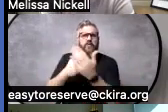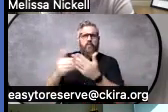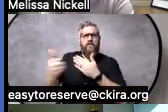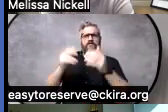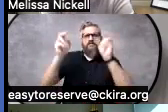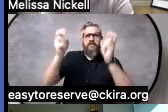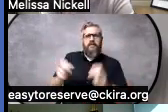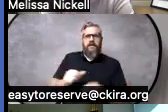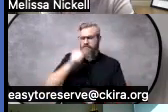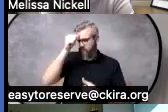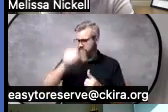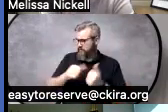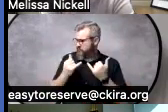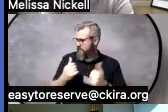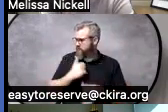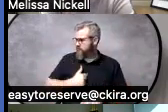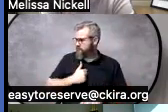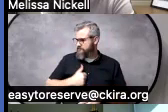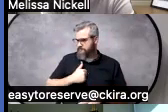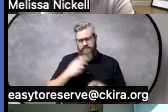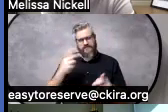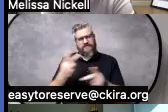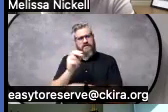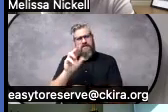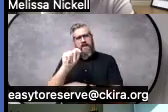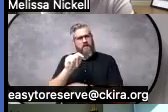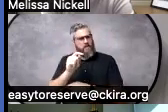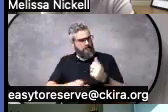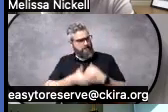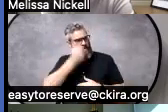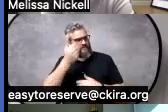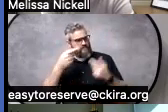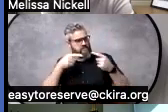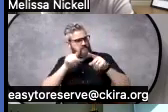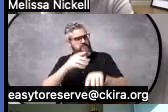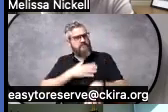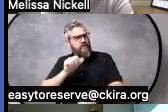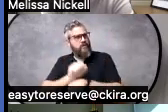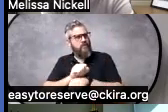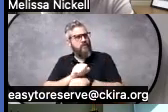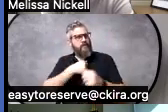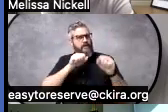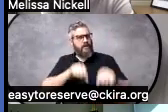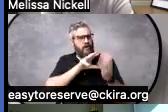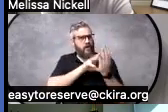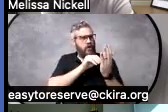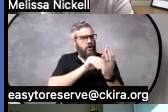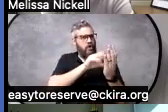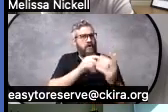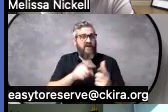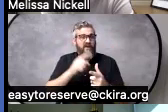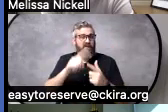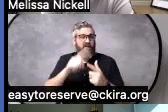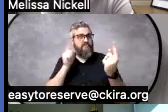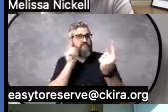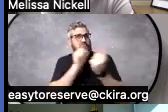know that at the moment. Figure out what's most aligned to what I'm doing so that I can learn. And then I just go and I talk to